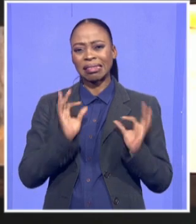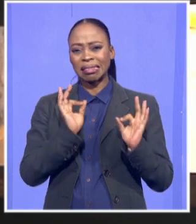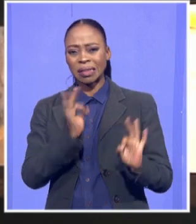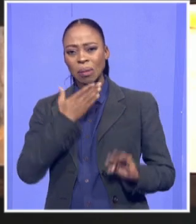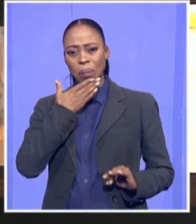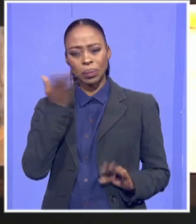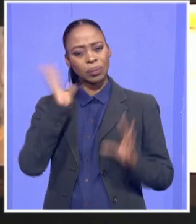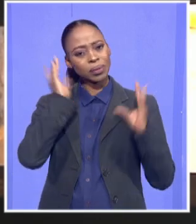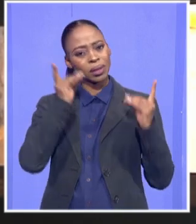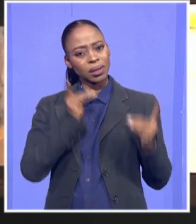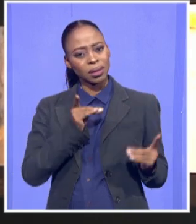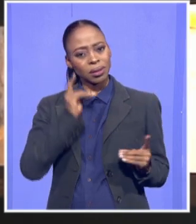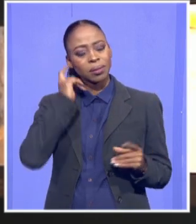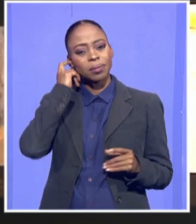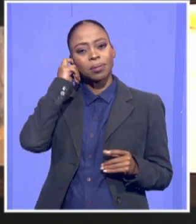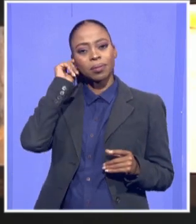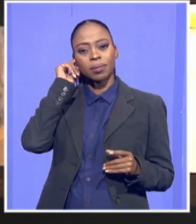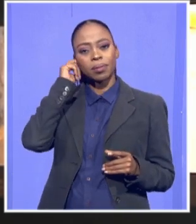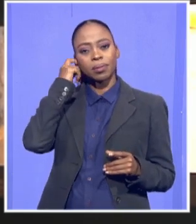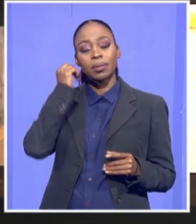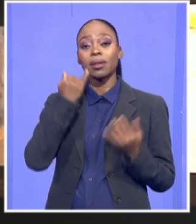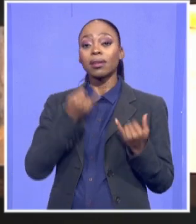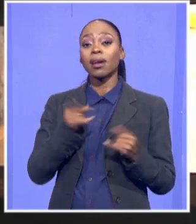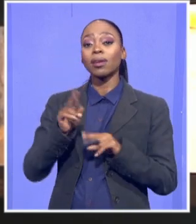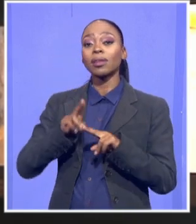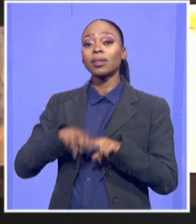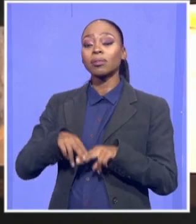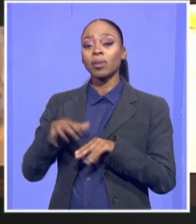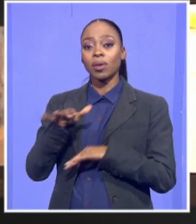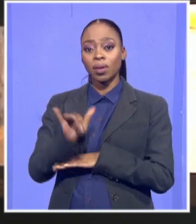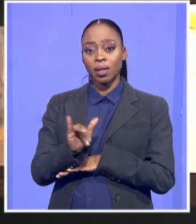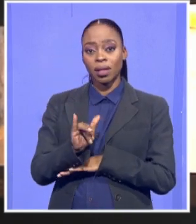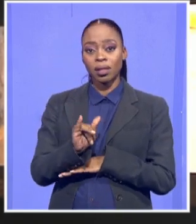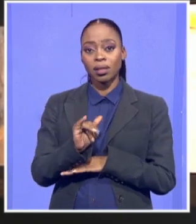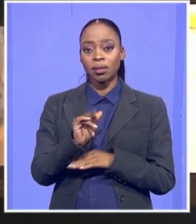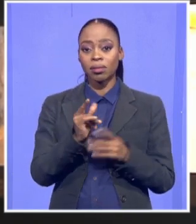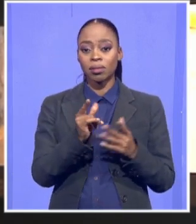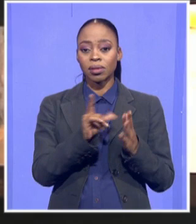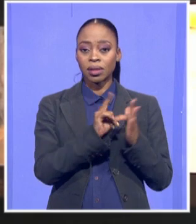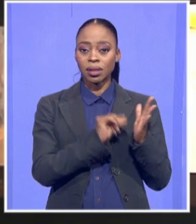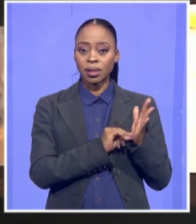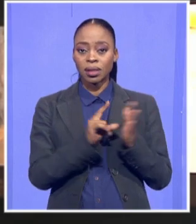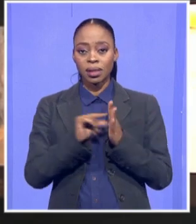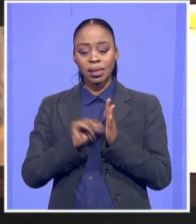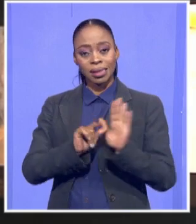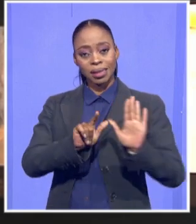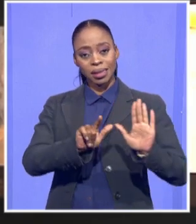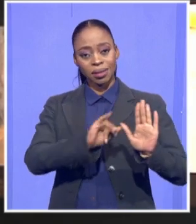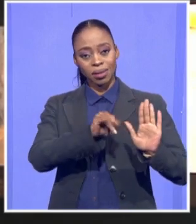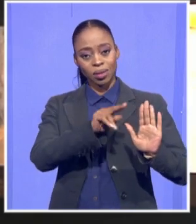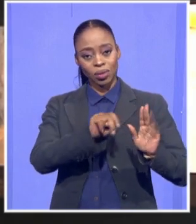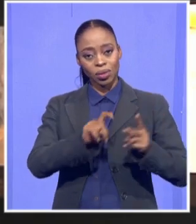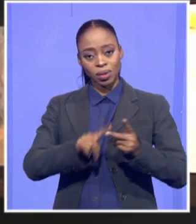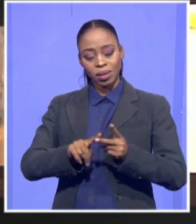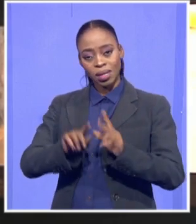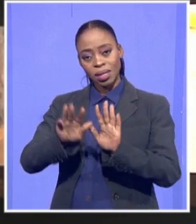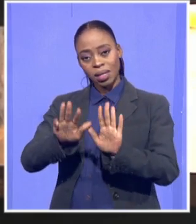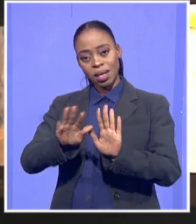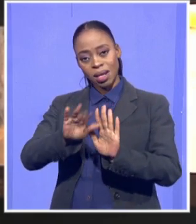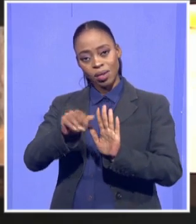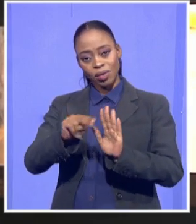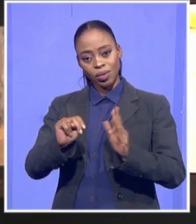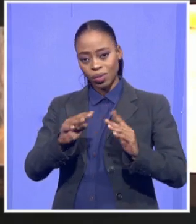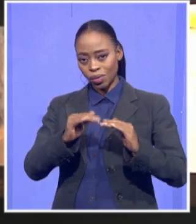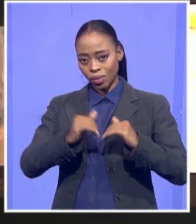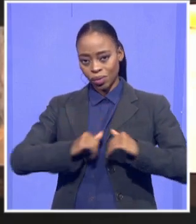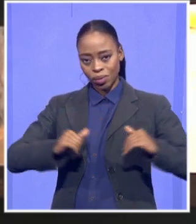their basic assumption is that you cannot look at those two dates, the dates of the 7th of June and the 9th of June in isolation.